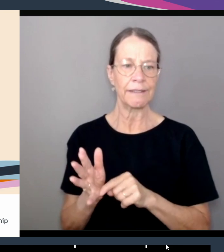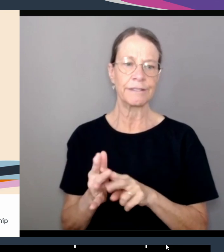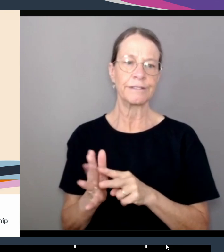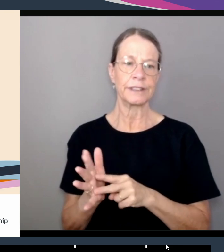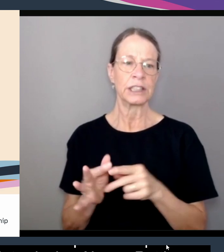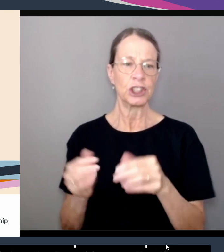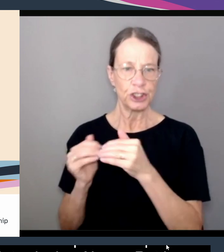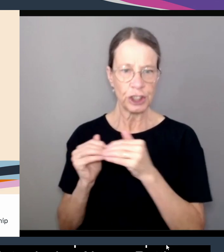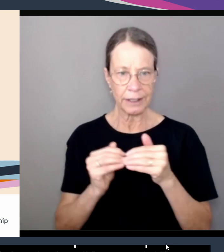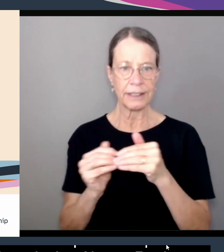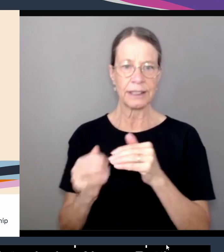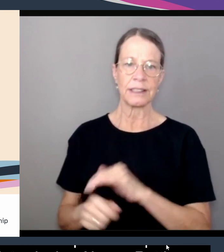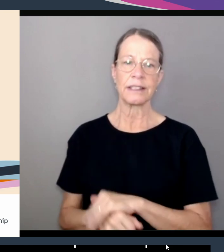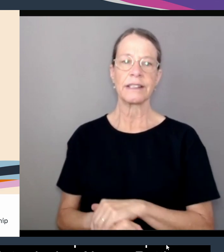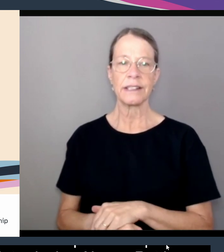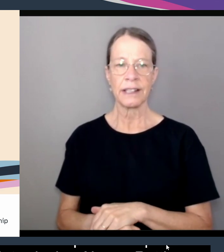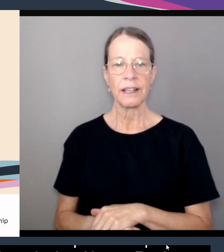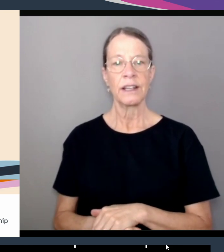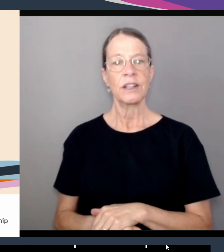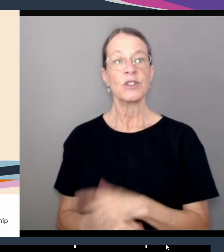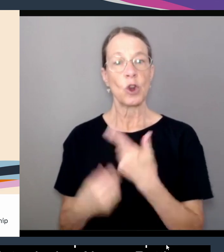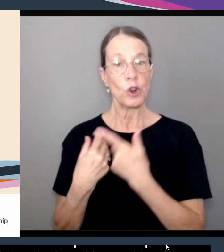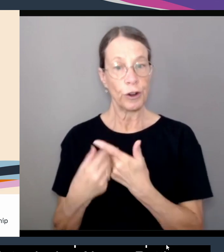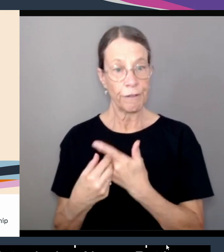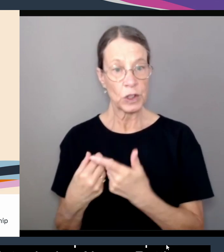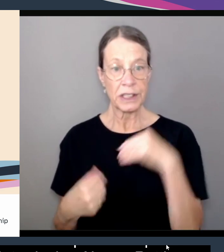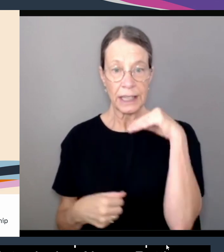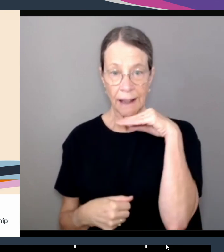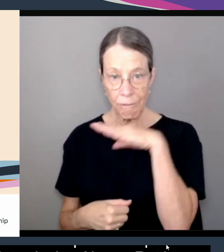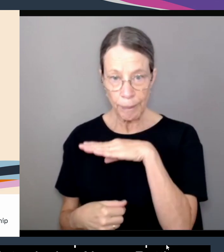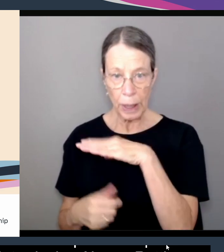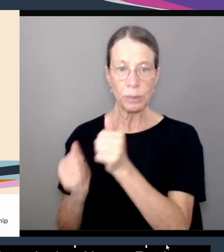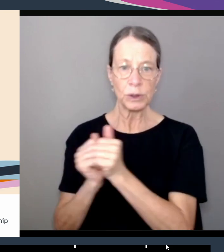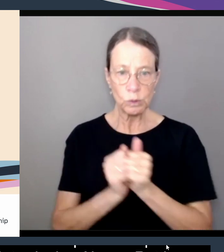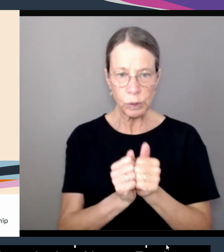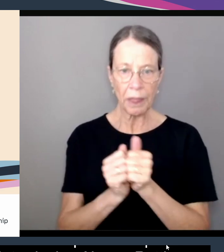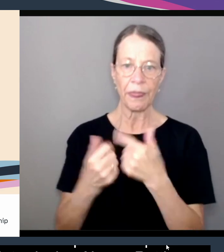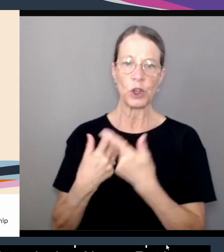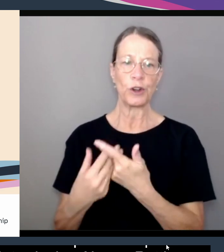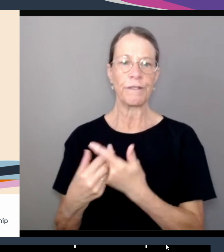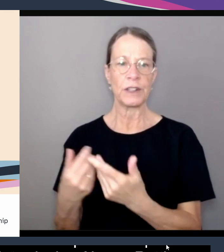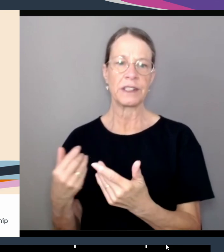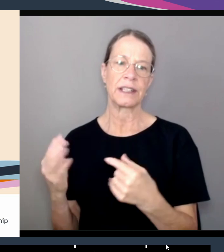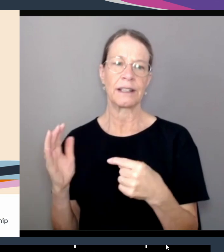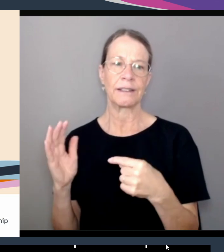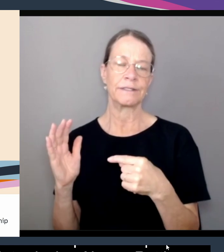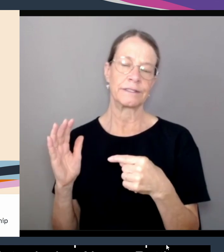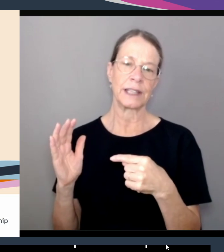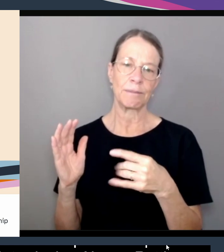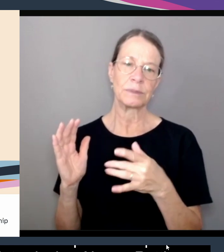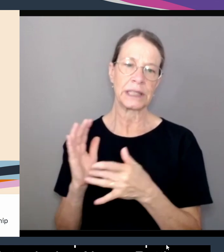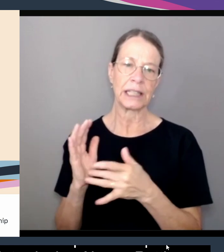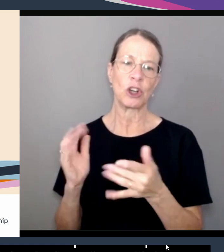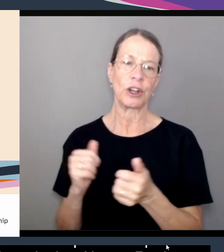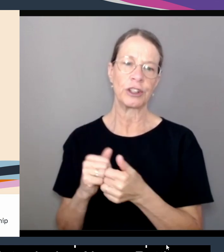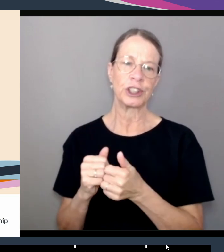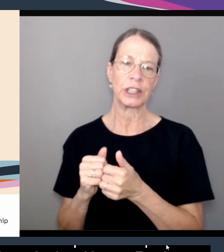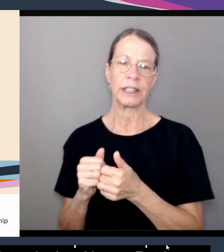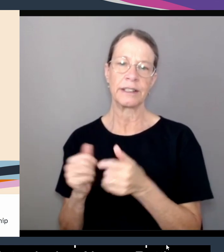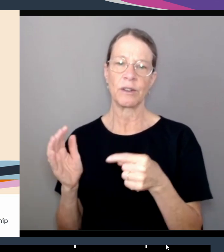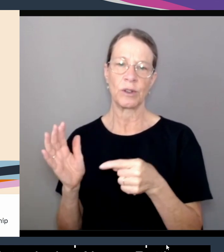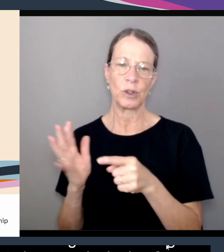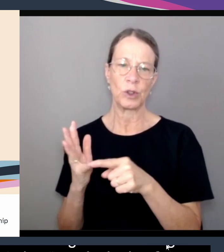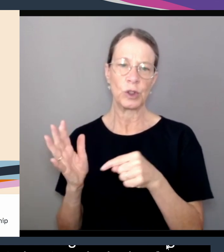The lead organisation is the University of Melbourne in collaboration with the University of Technology, Sydney and University of Queensland,